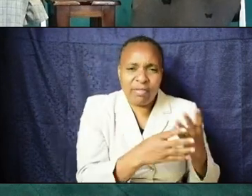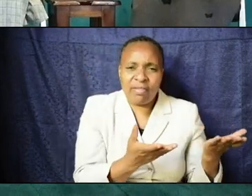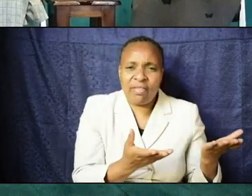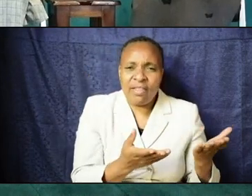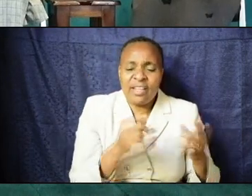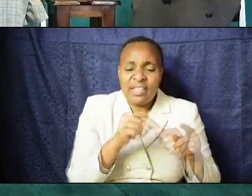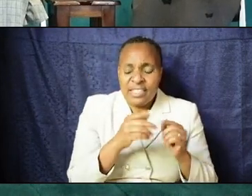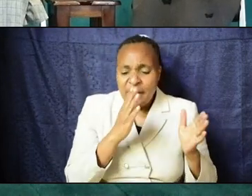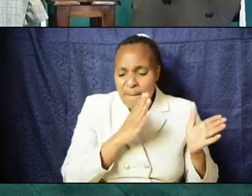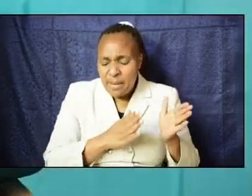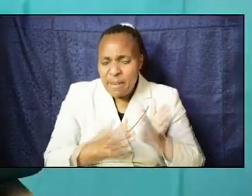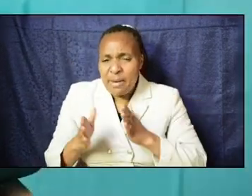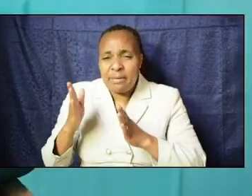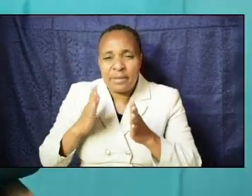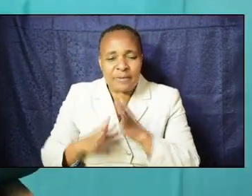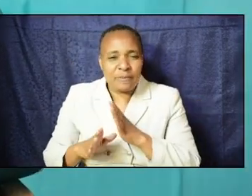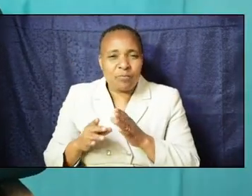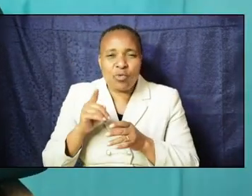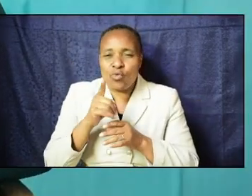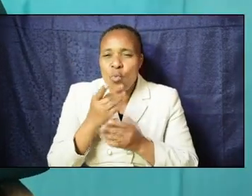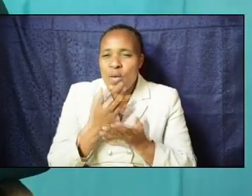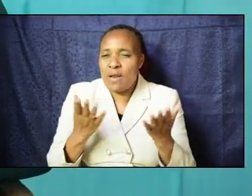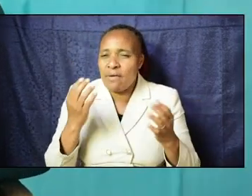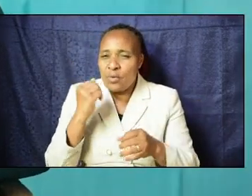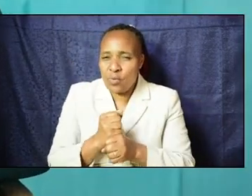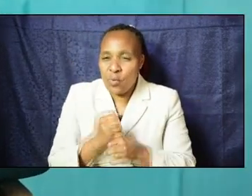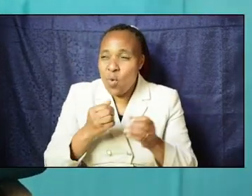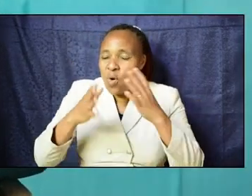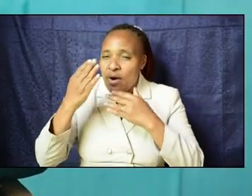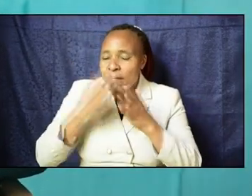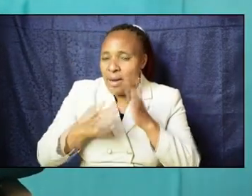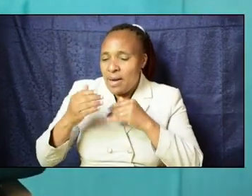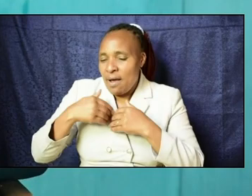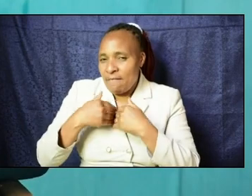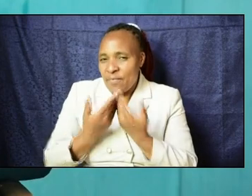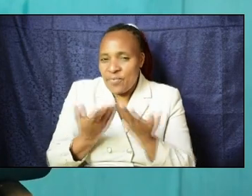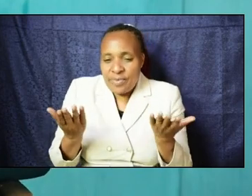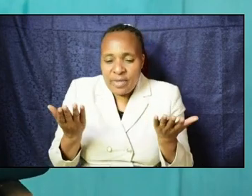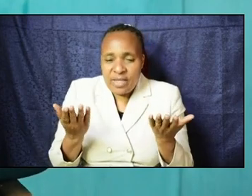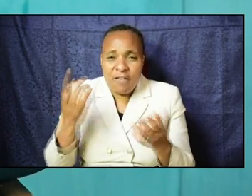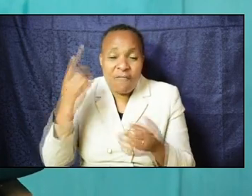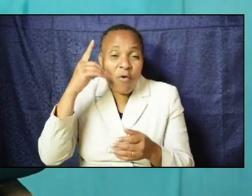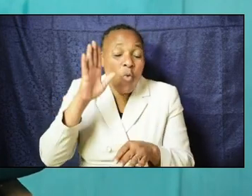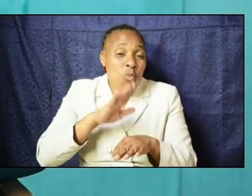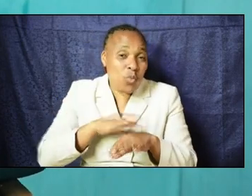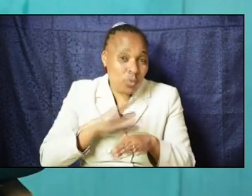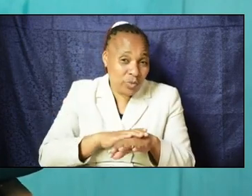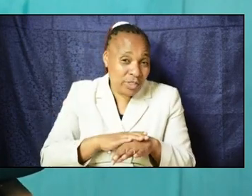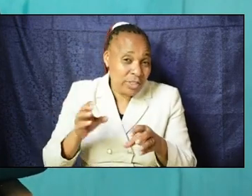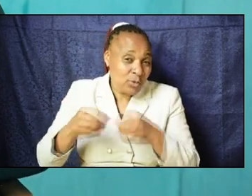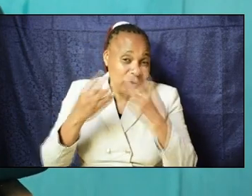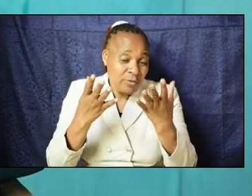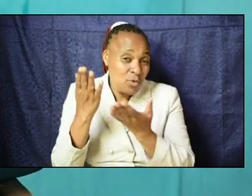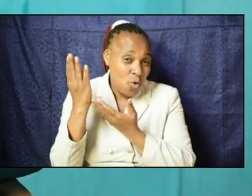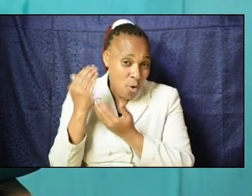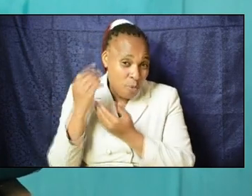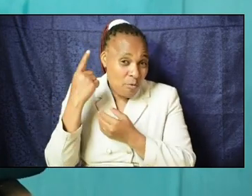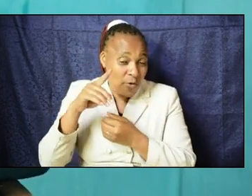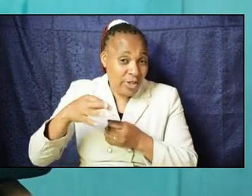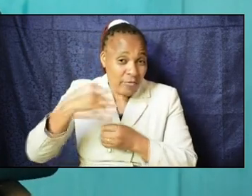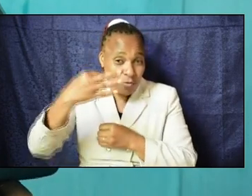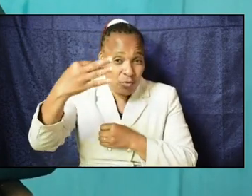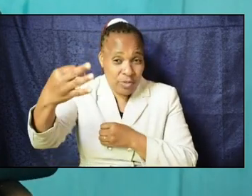is a preparation. So whatever you do, God has a plan for you, regardless. Plan for good and to give you hope for the